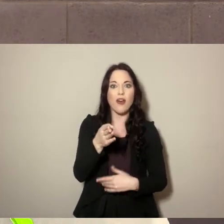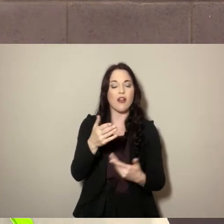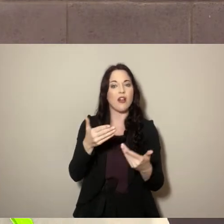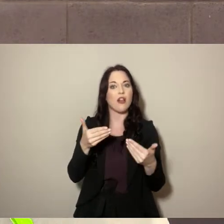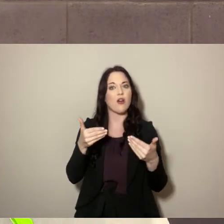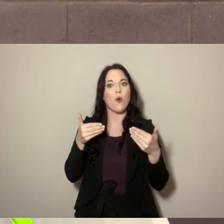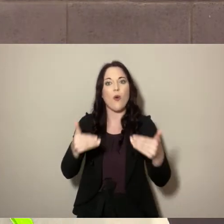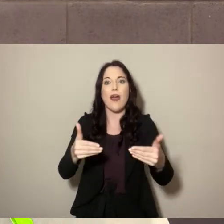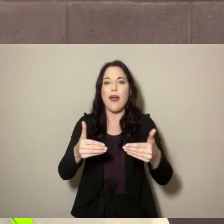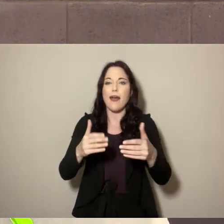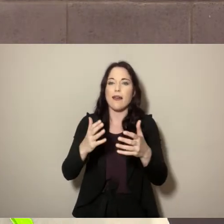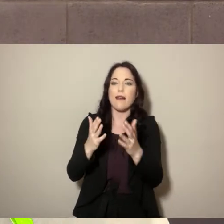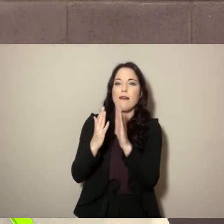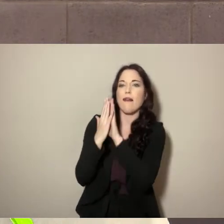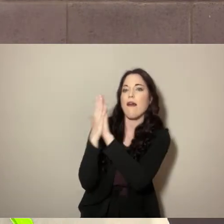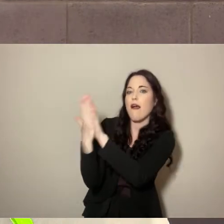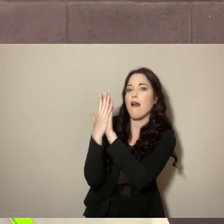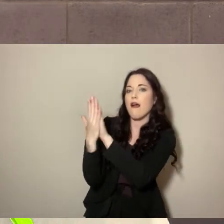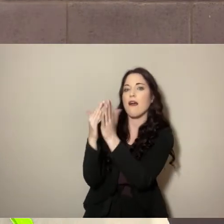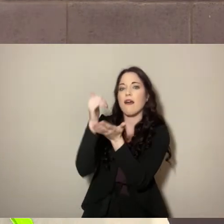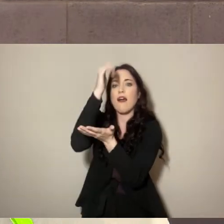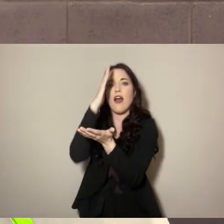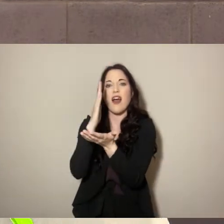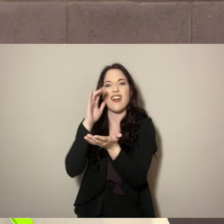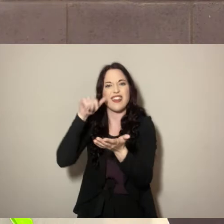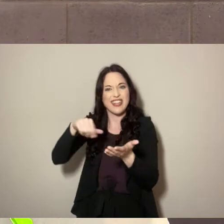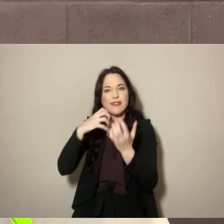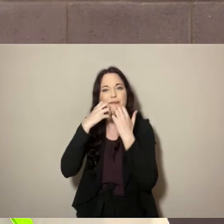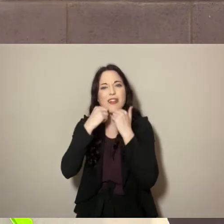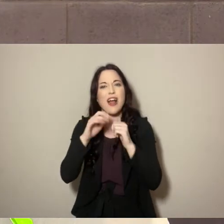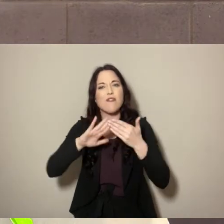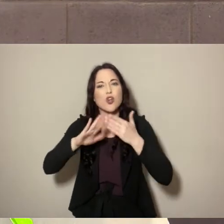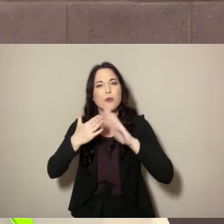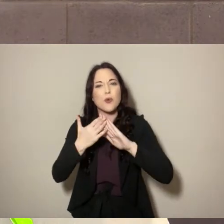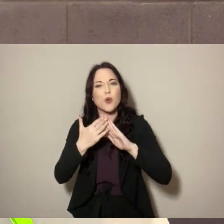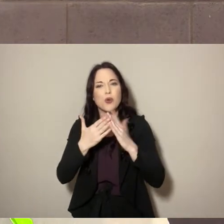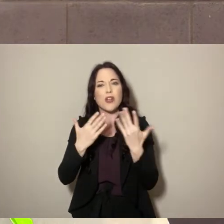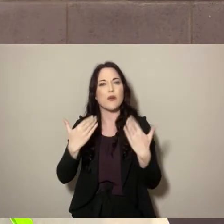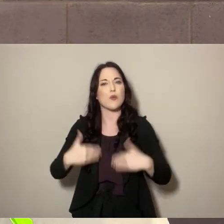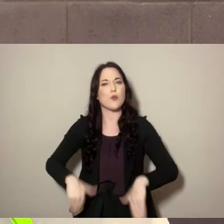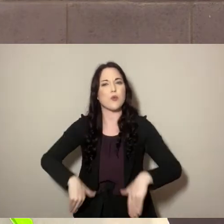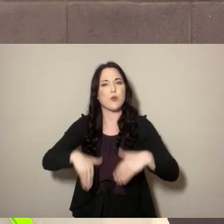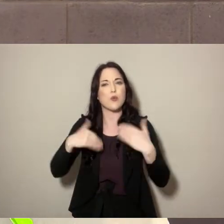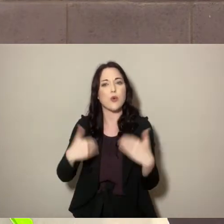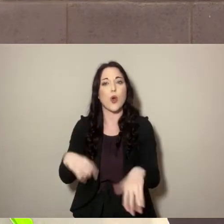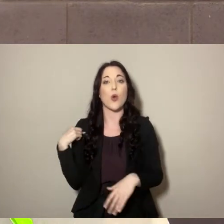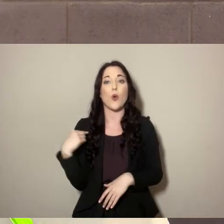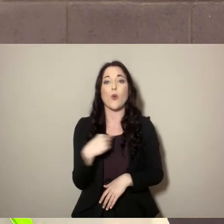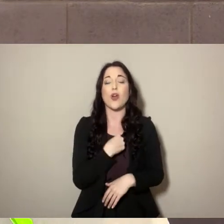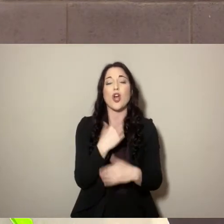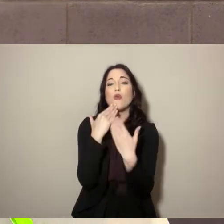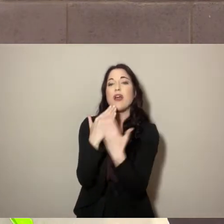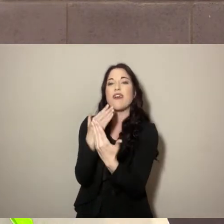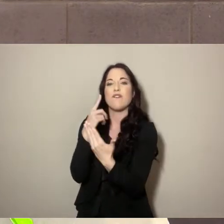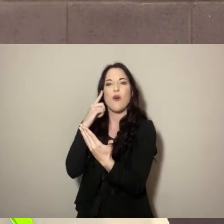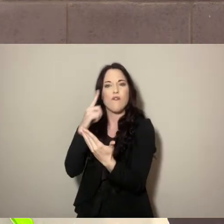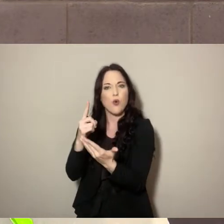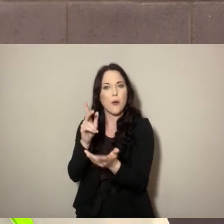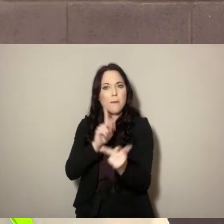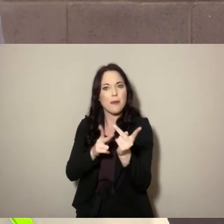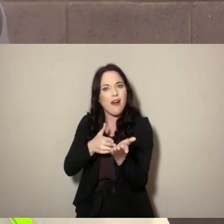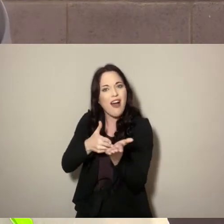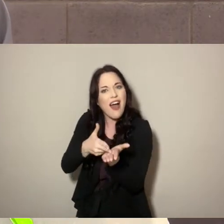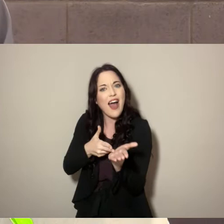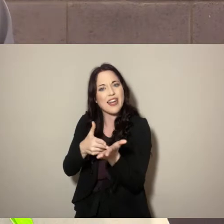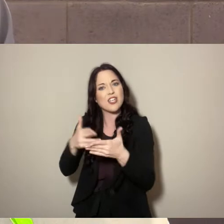Beloved community at MCCDC shows up in so many ways. We're grateful for the authenticity of our sharing